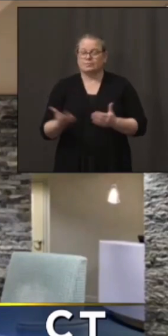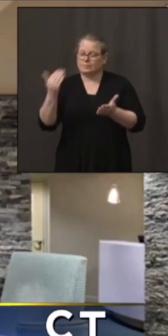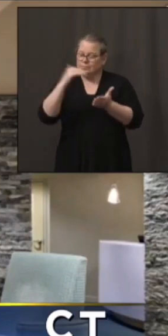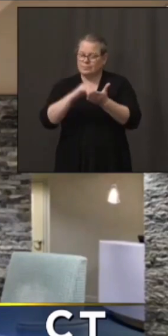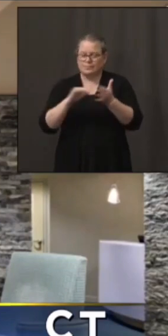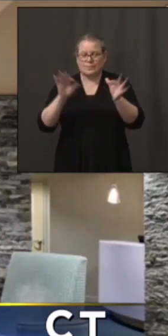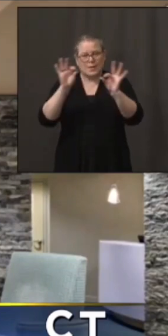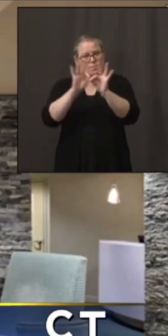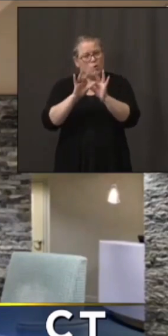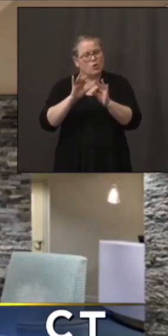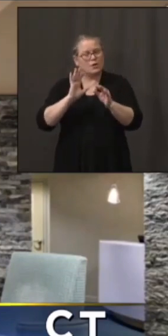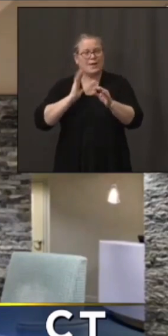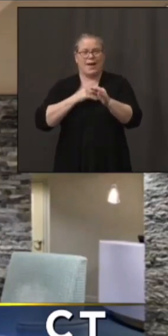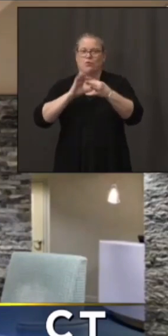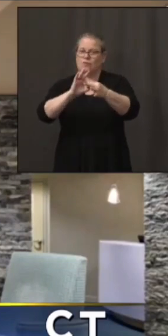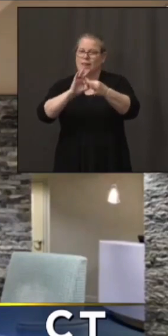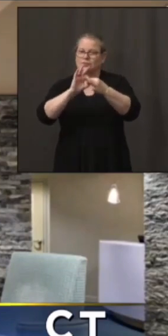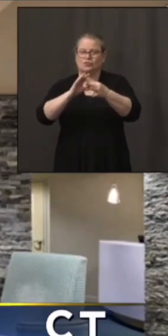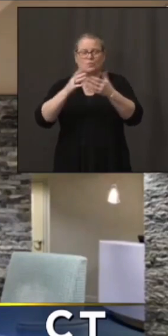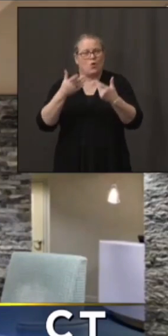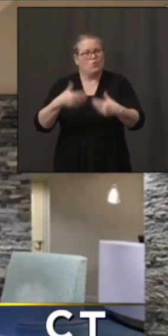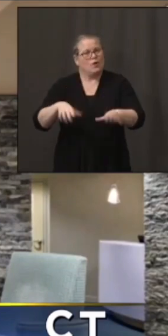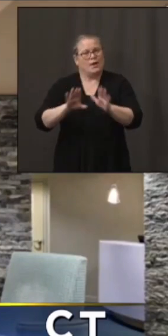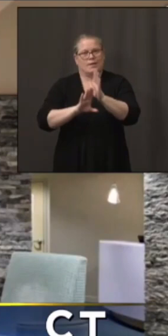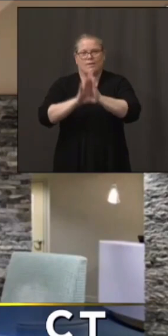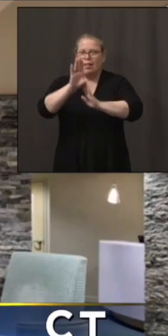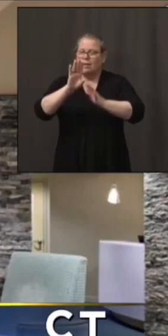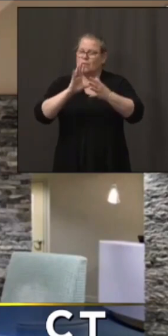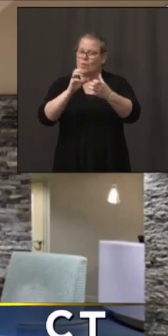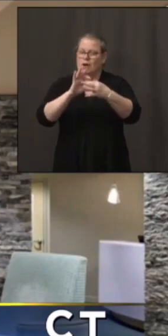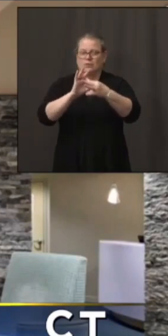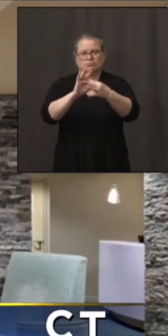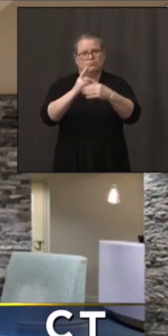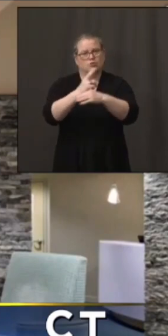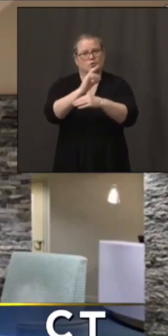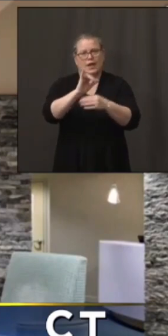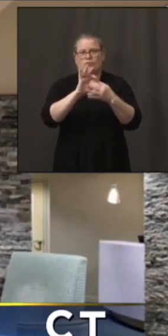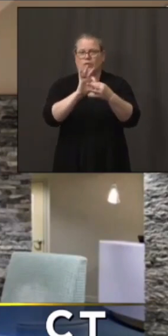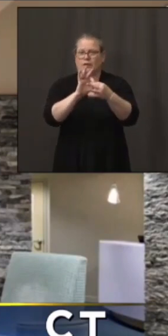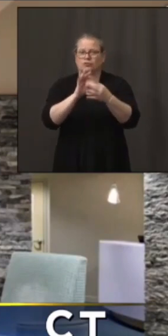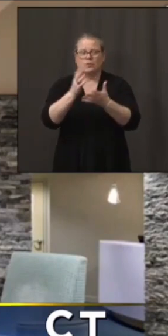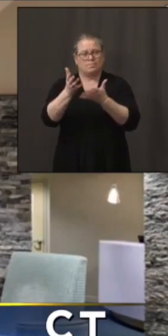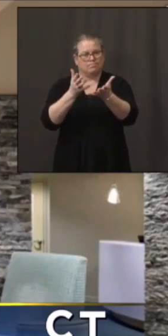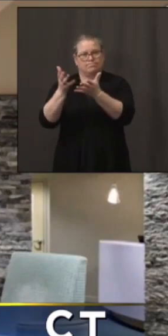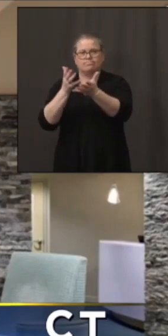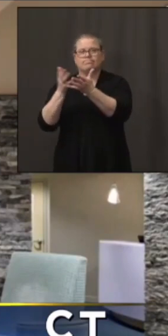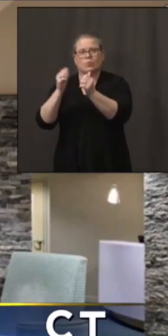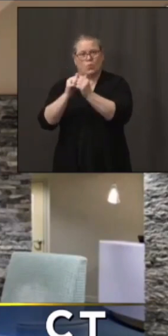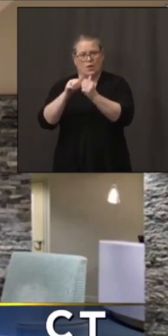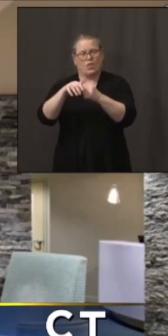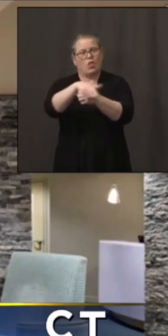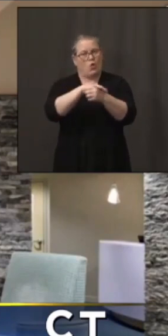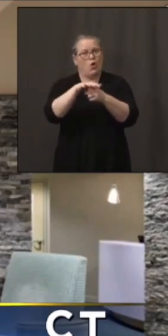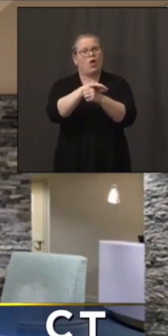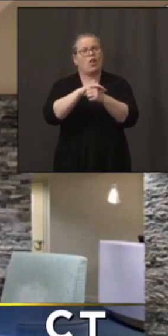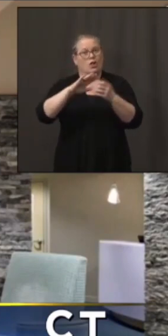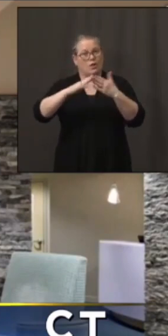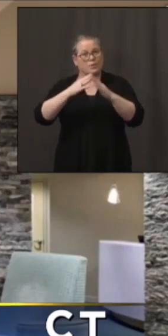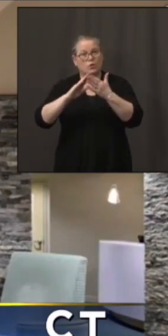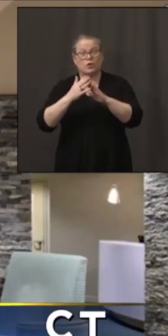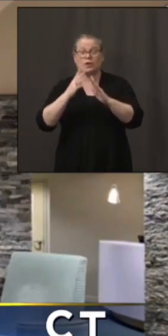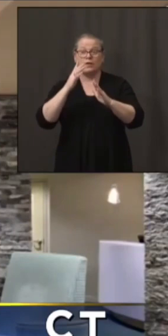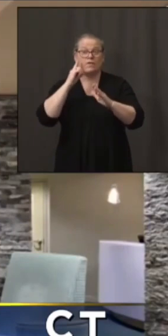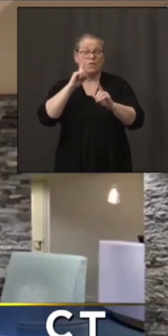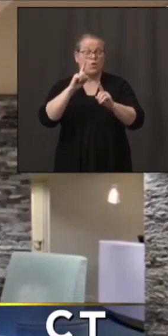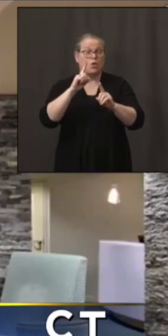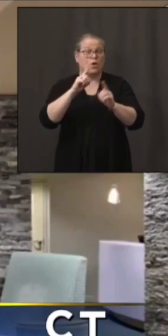want to leverage. The hospital's relationship with its local provider community, including both employed and